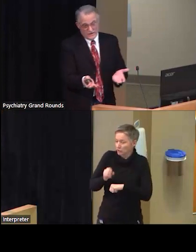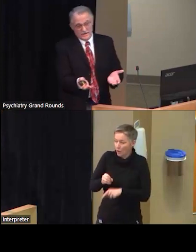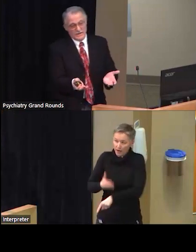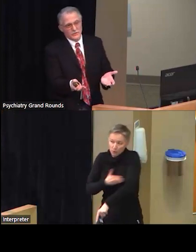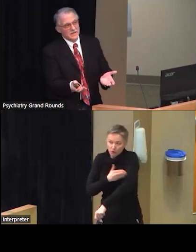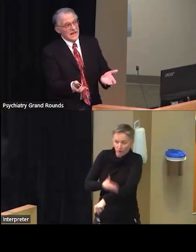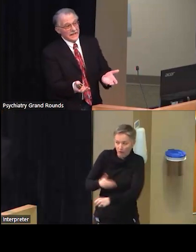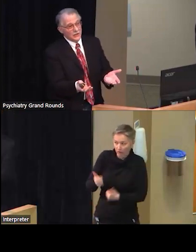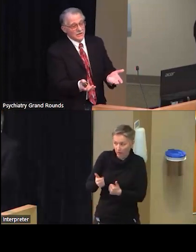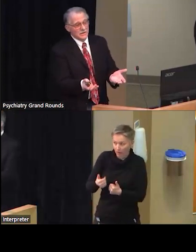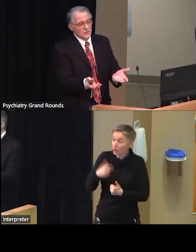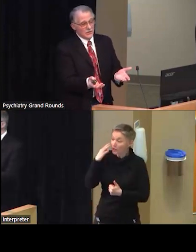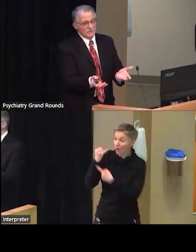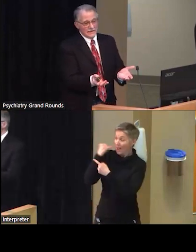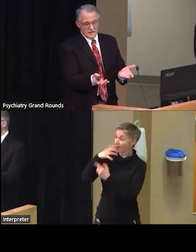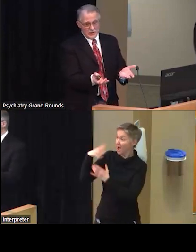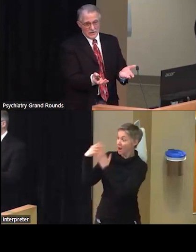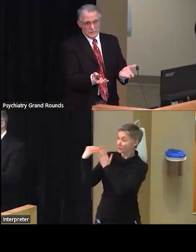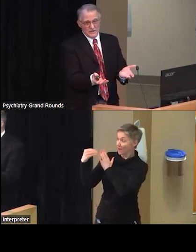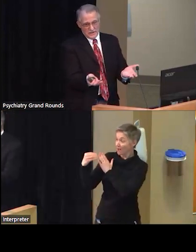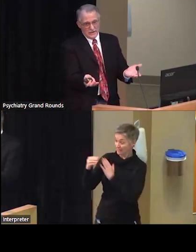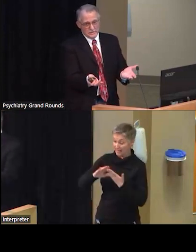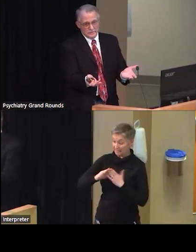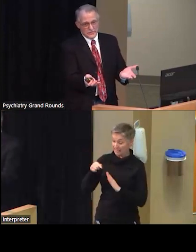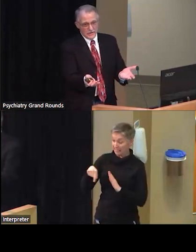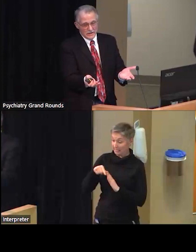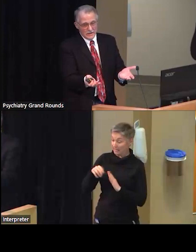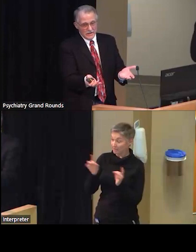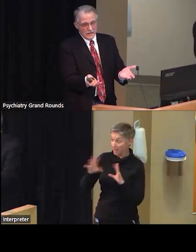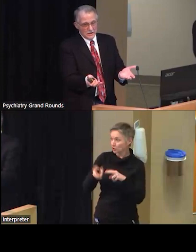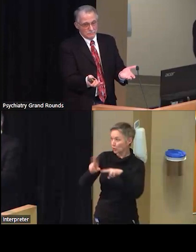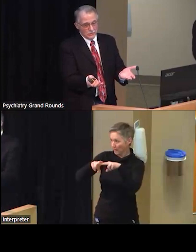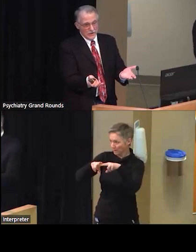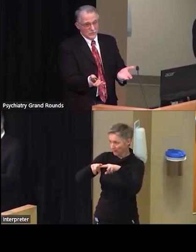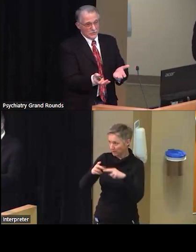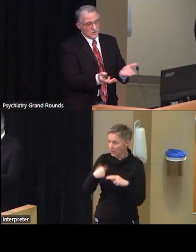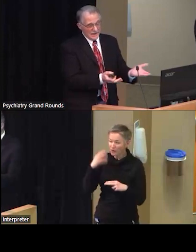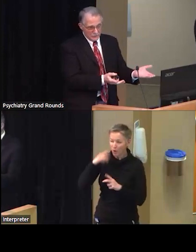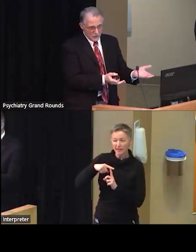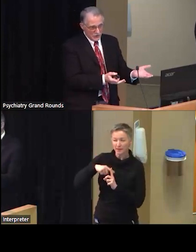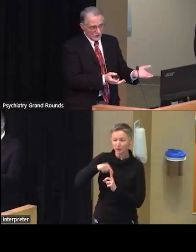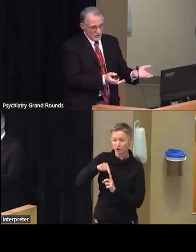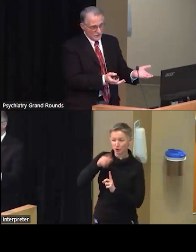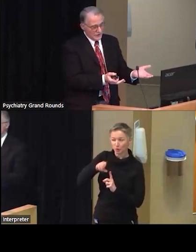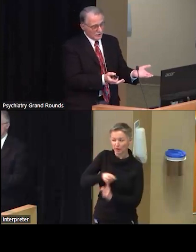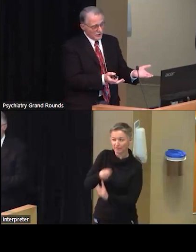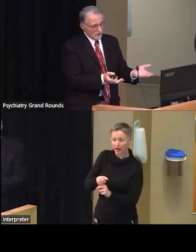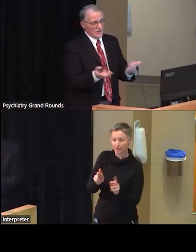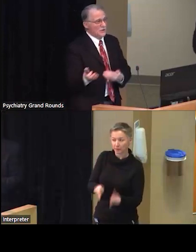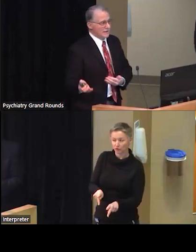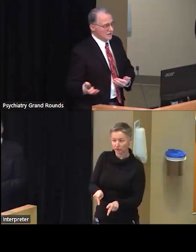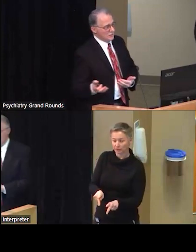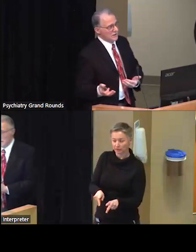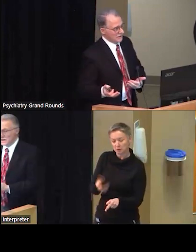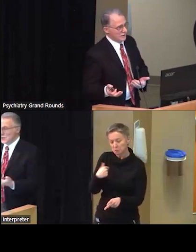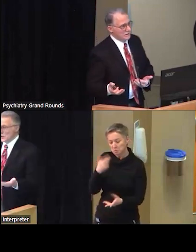know that things like when it's hot out, we know violence goes up in a city. We know there's temperature issues that affect the person. We